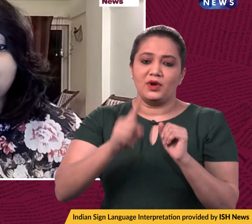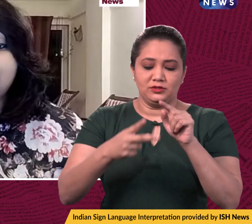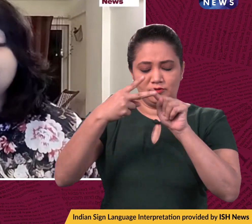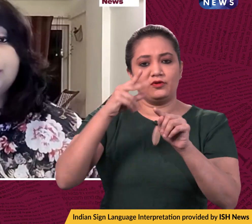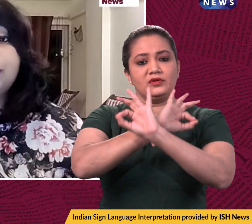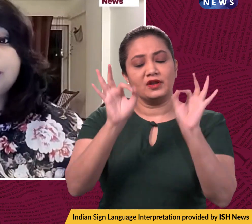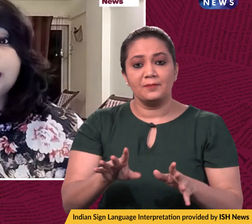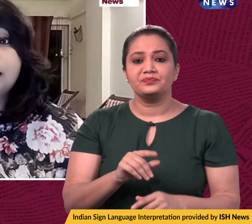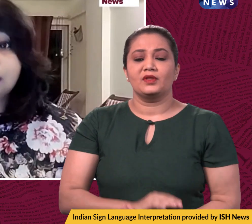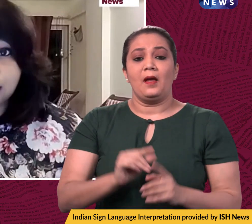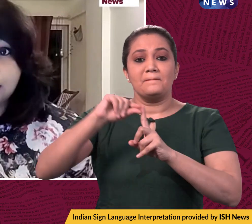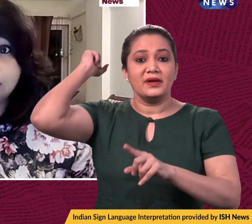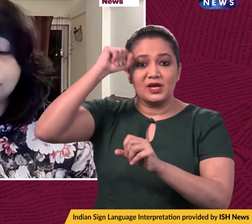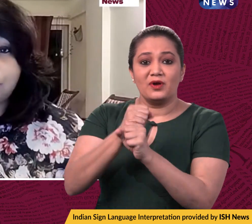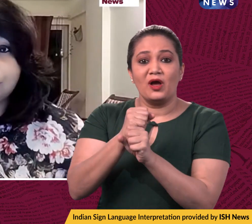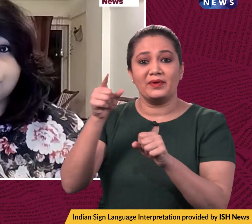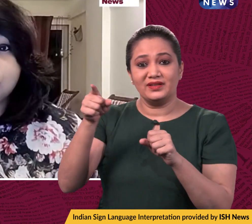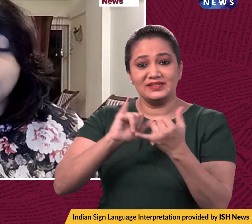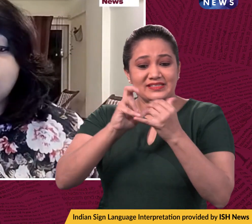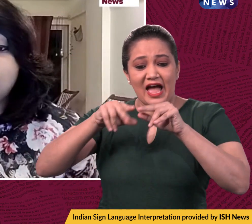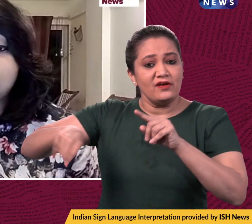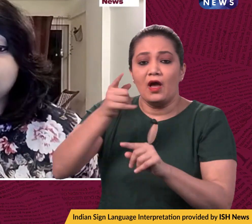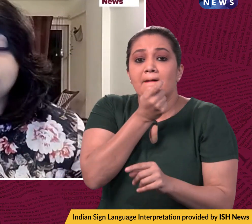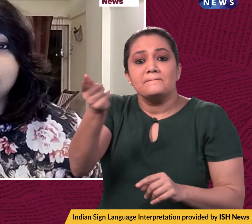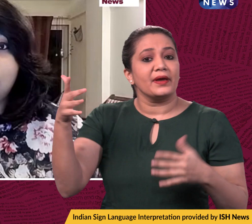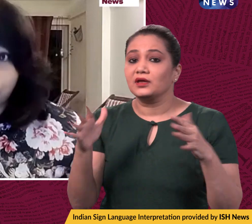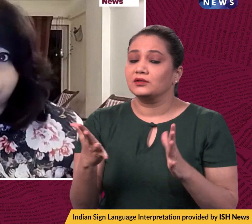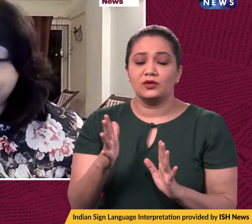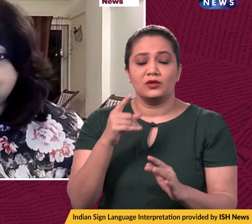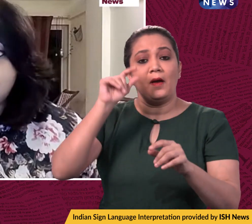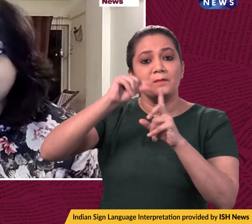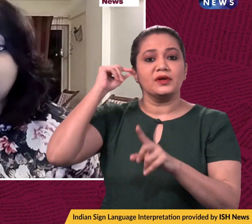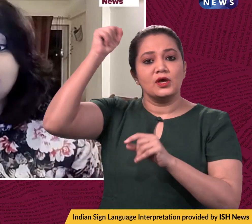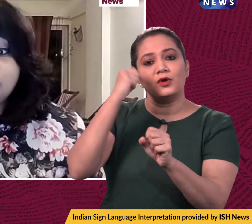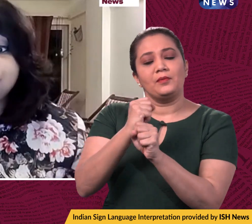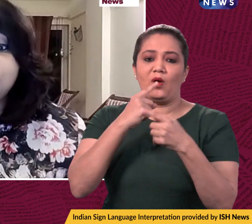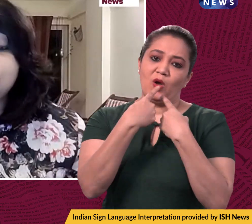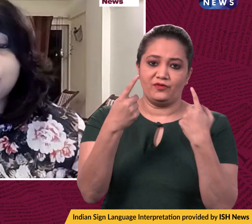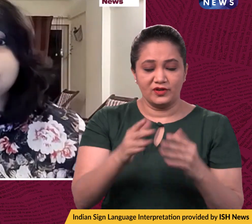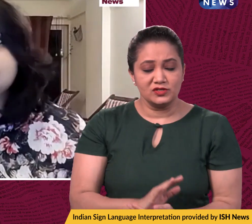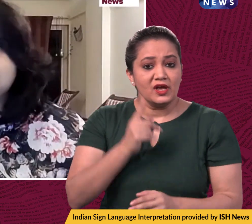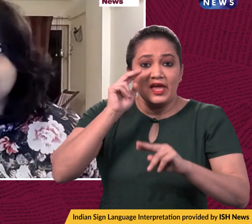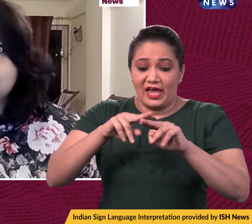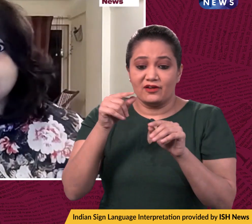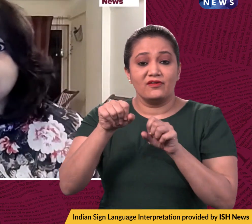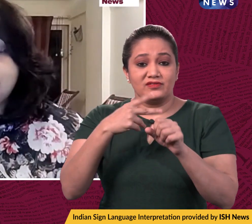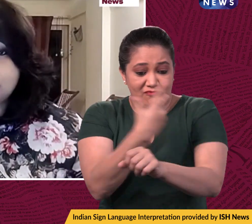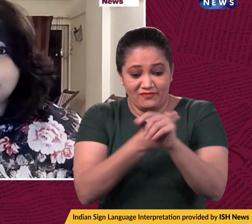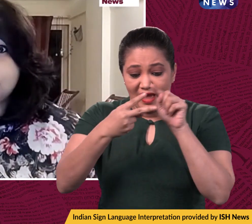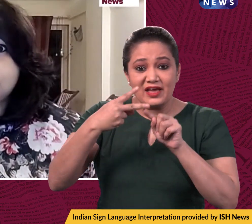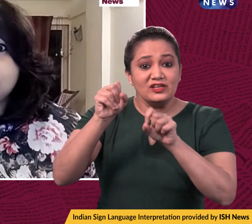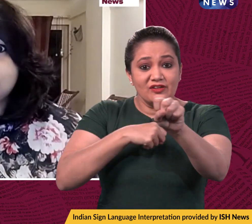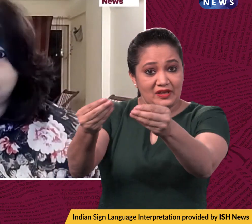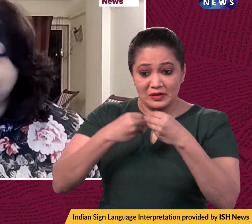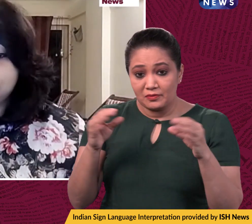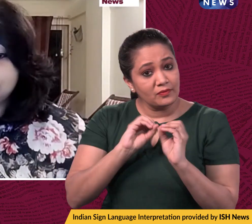government employees will not get their salaries, according to the government of Punjab, if they don't submit